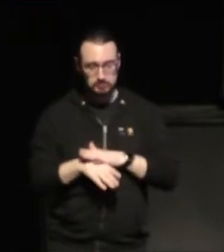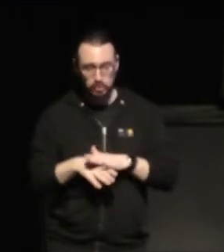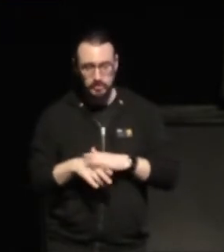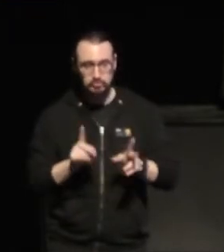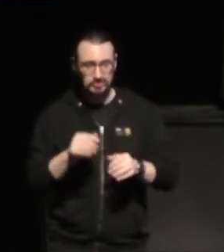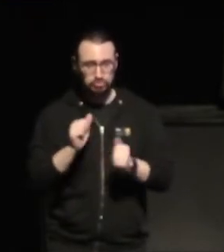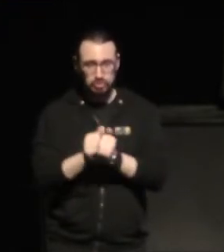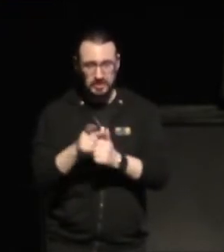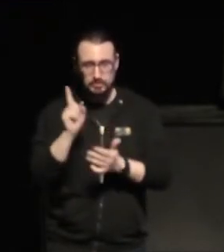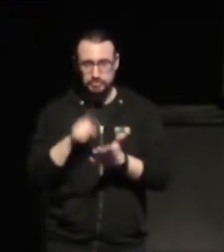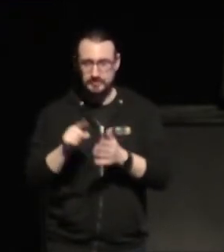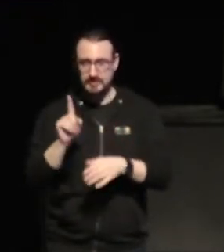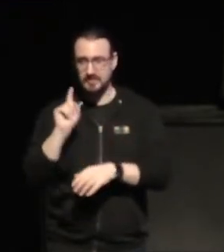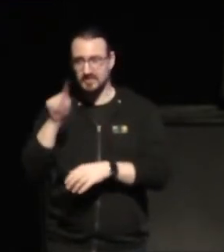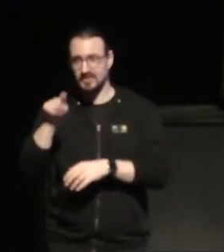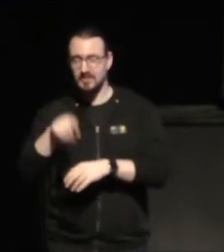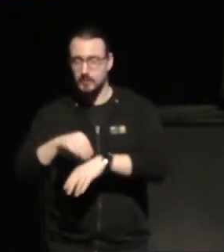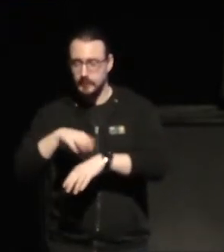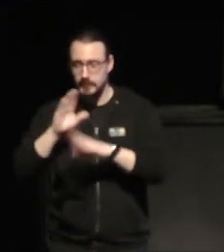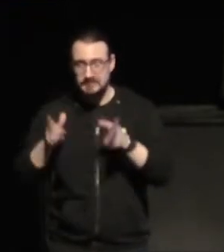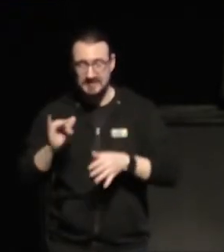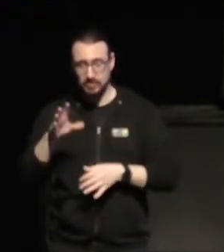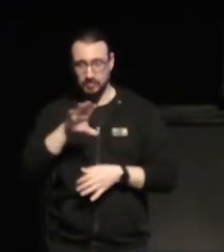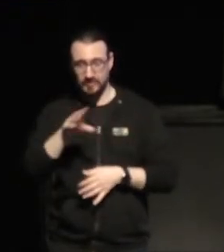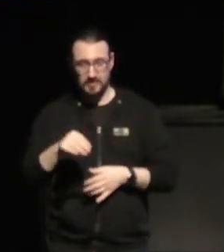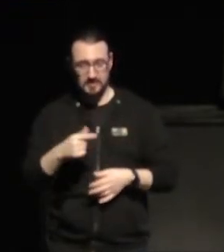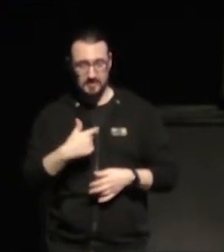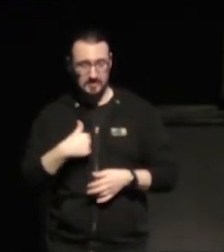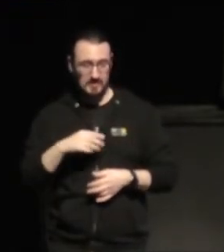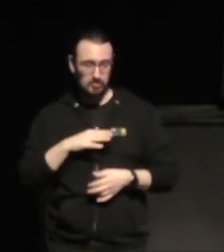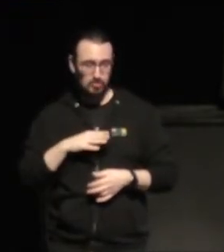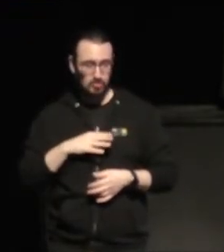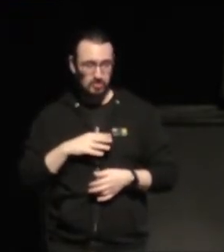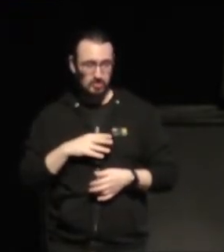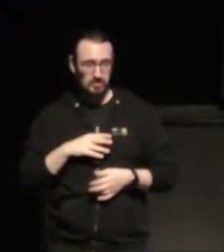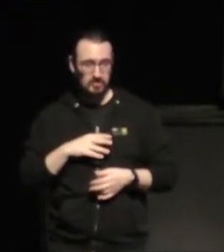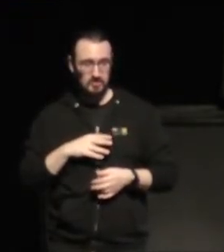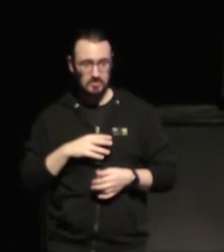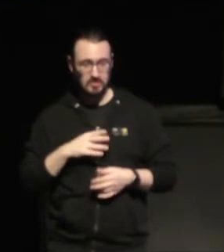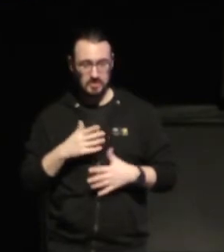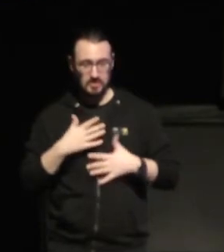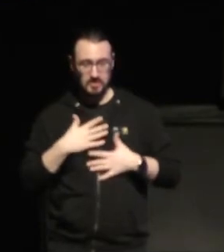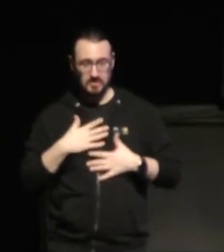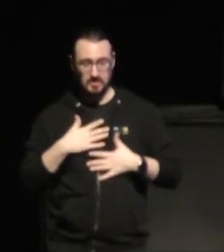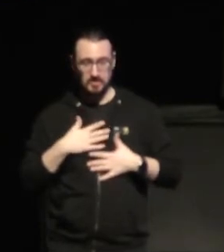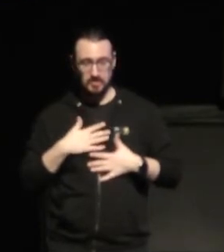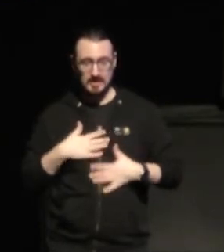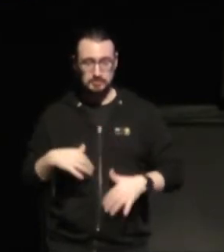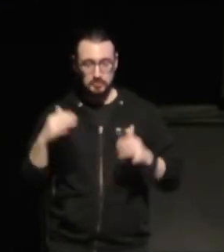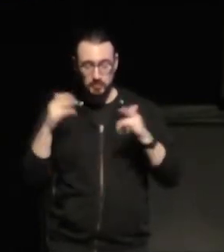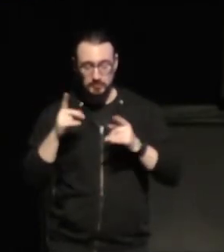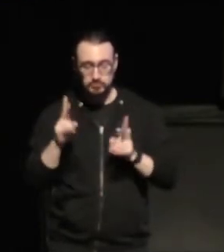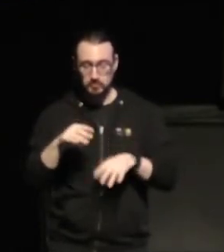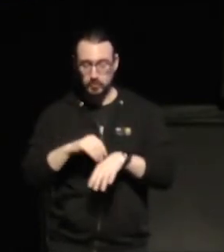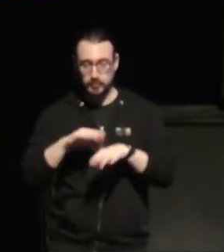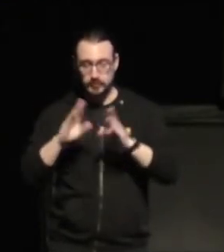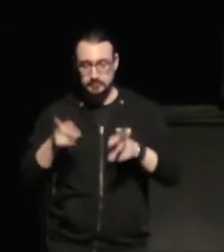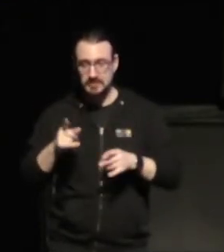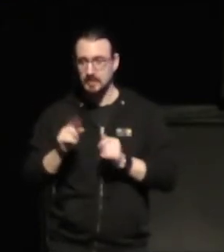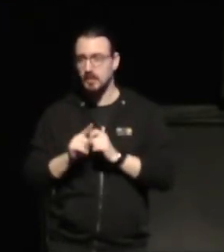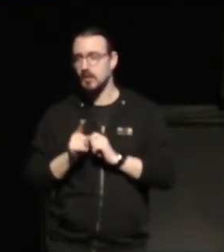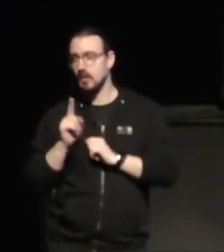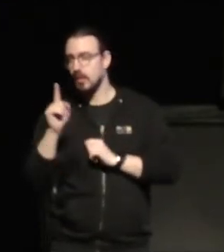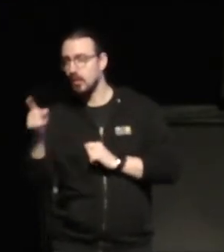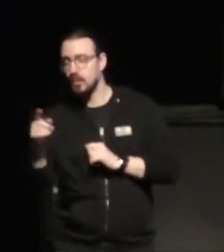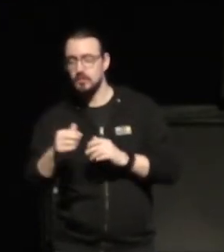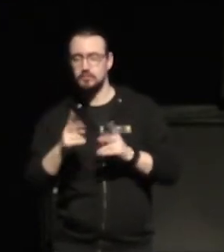know, hospital and etc. And in Africa, we have those healthy problems, like the hospital is too far,